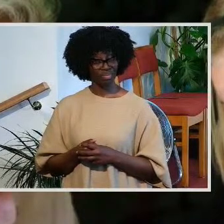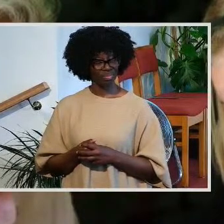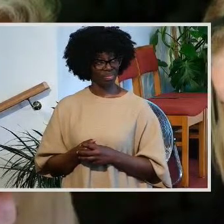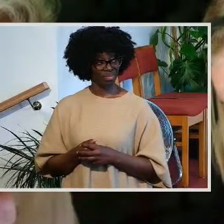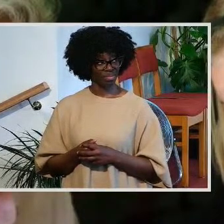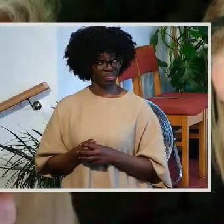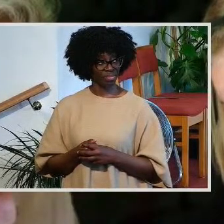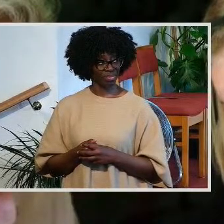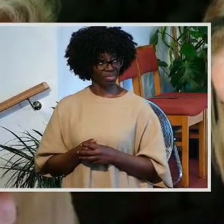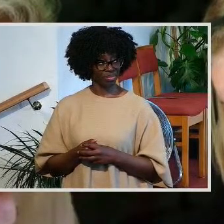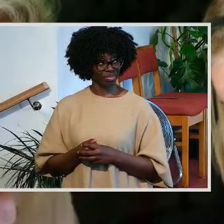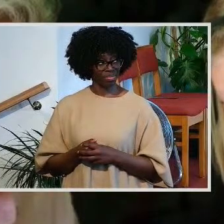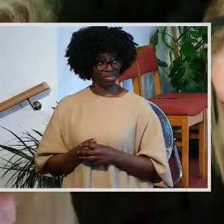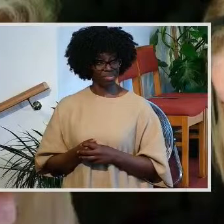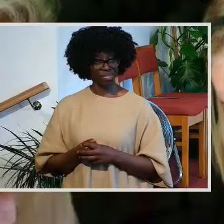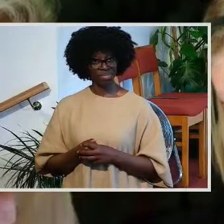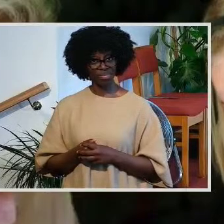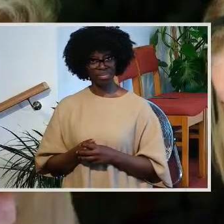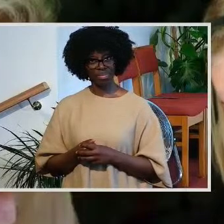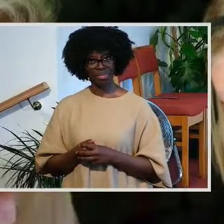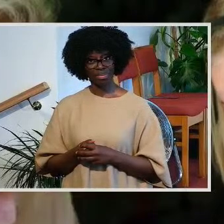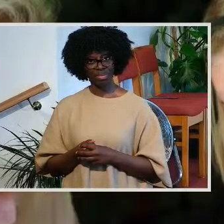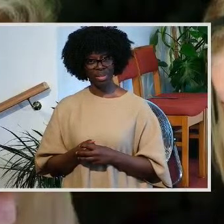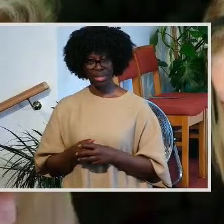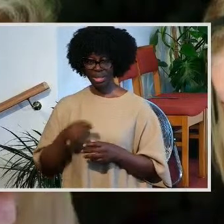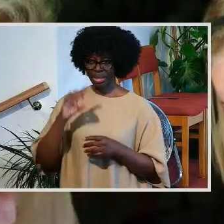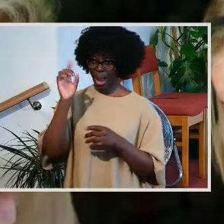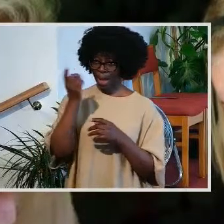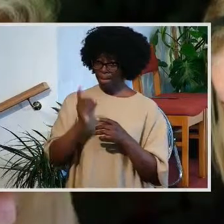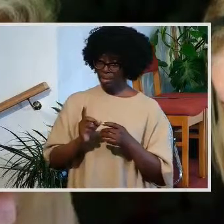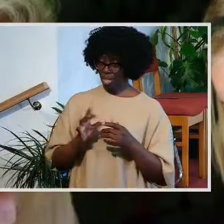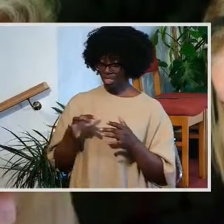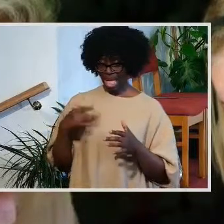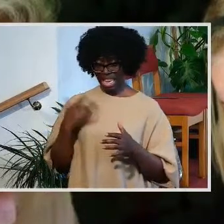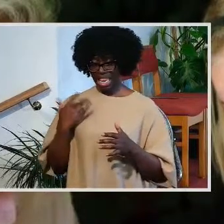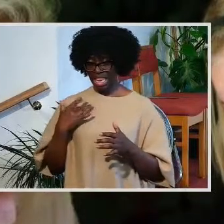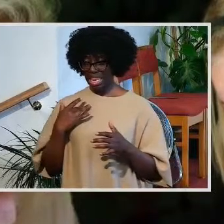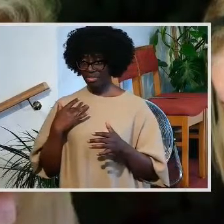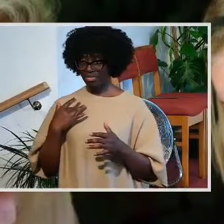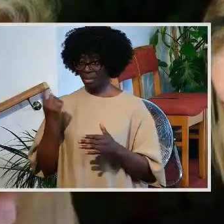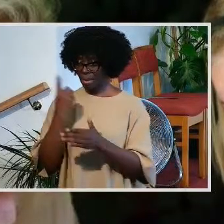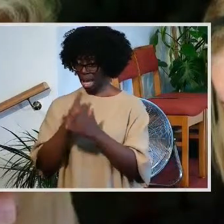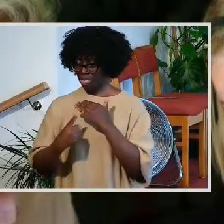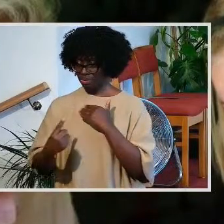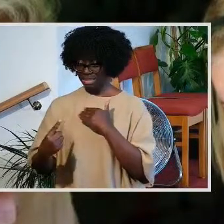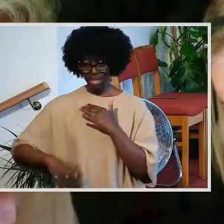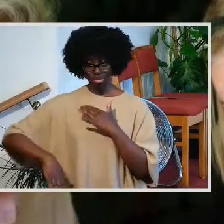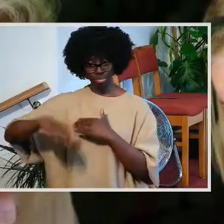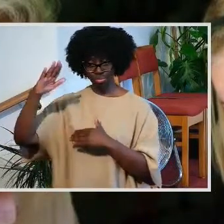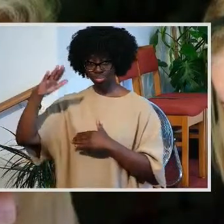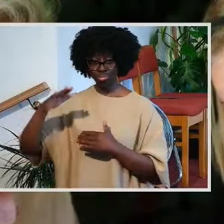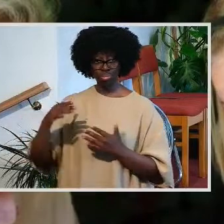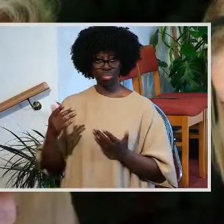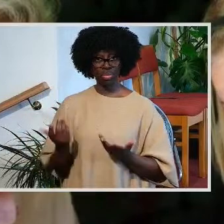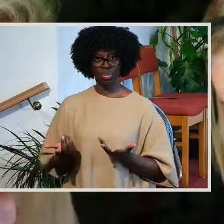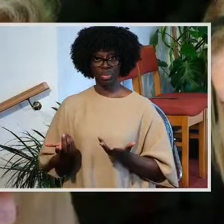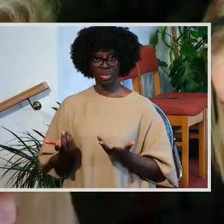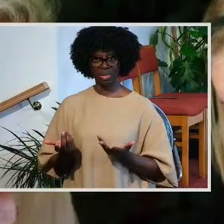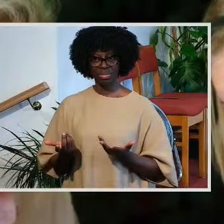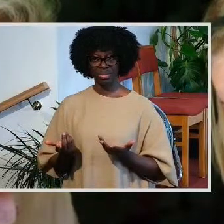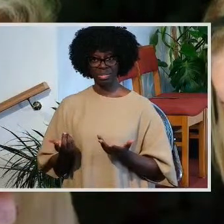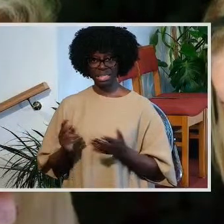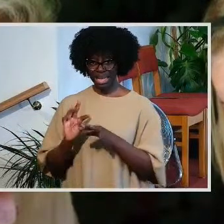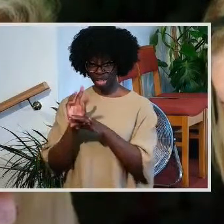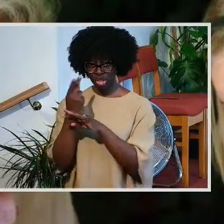in the UK as well. And people who've lived alone for all their lives, and there are people like that, almost have double the risk